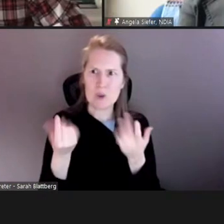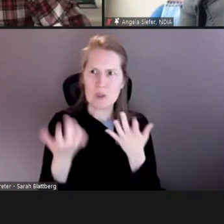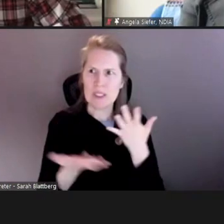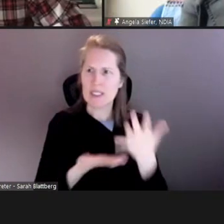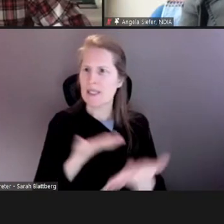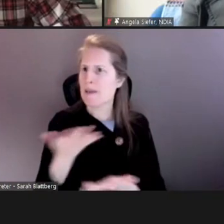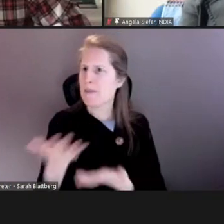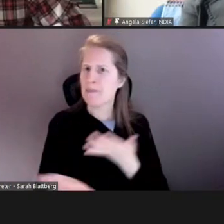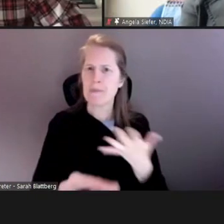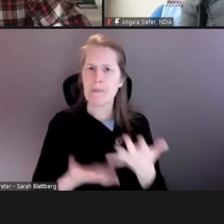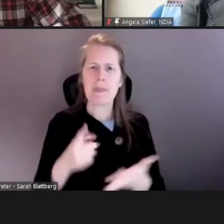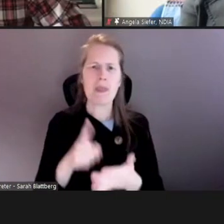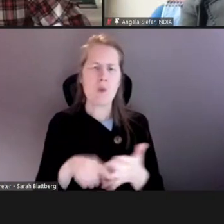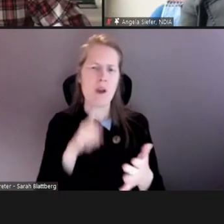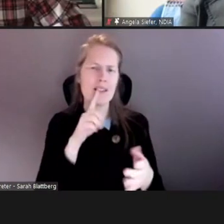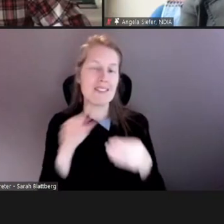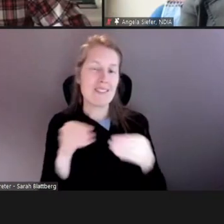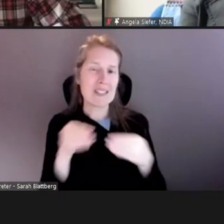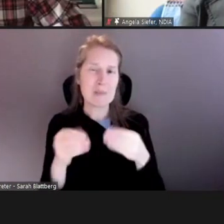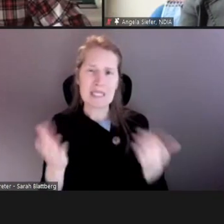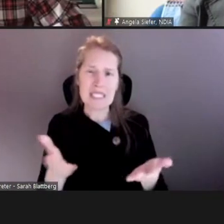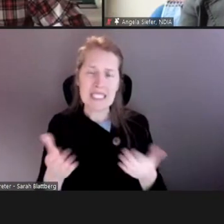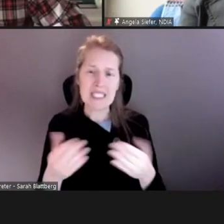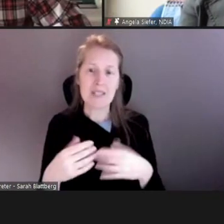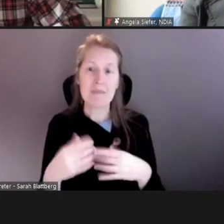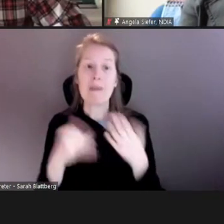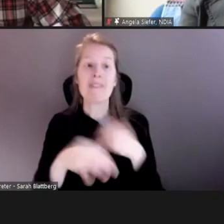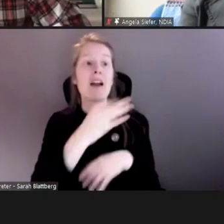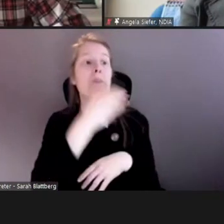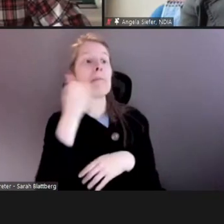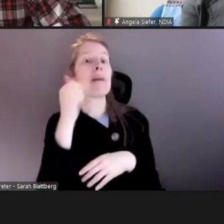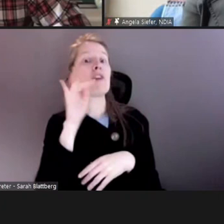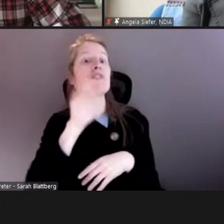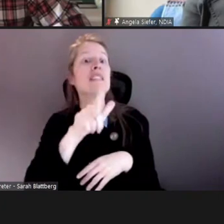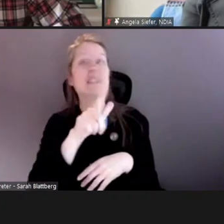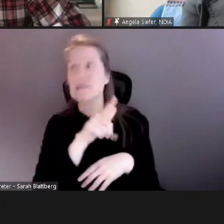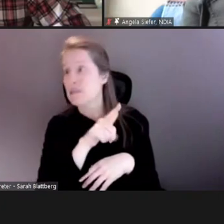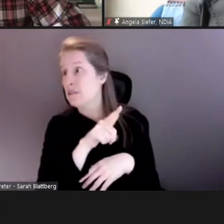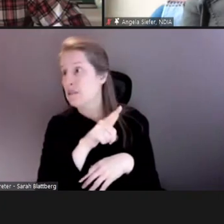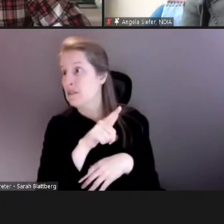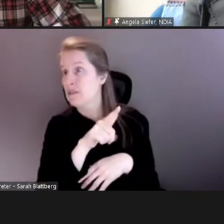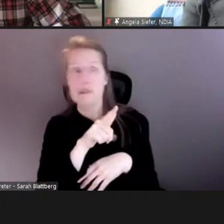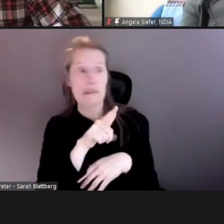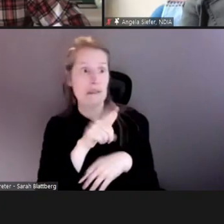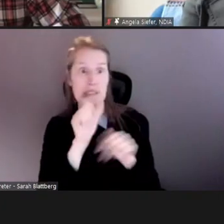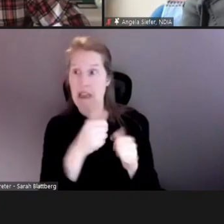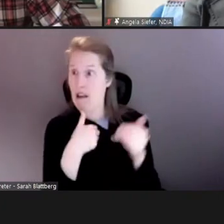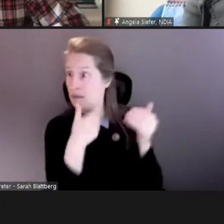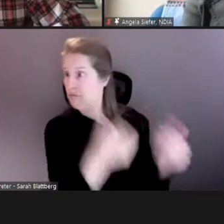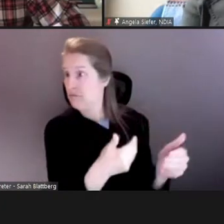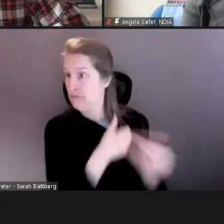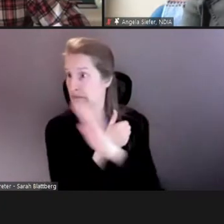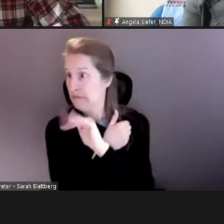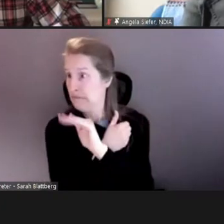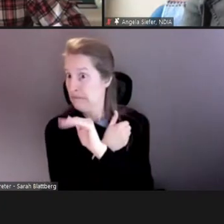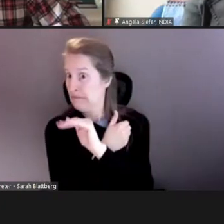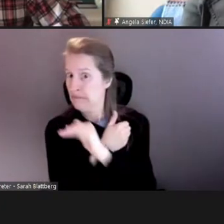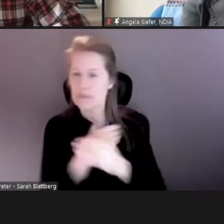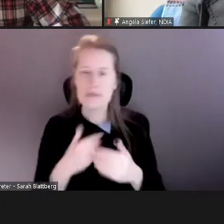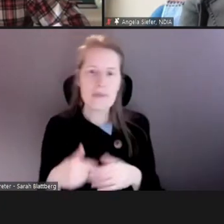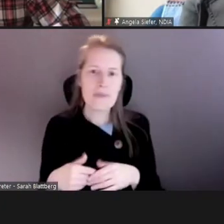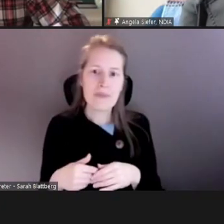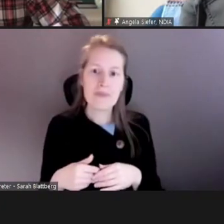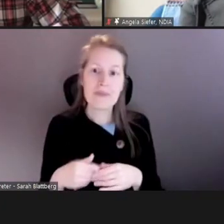what kind of flexibility you have, or if you find a better deal later, can you actually take advantage of it? Or if you need